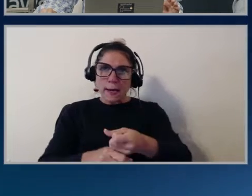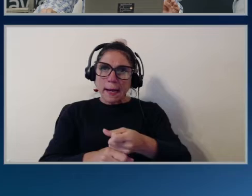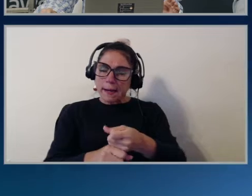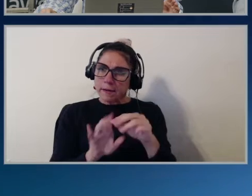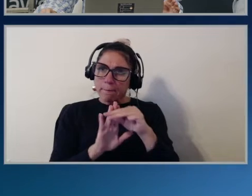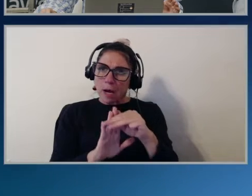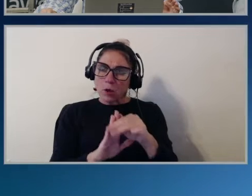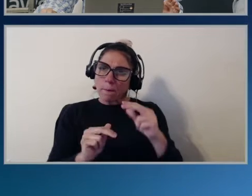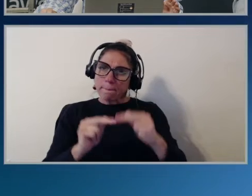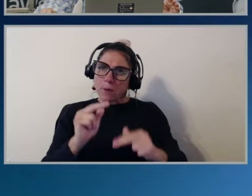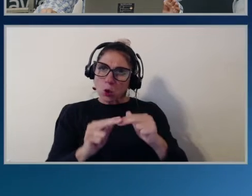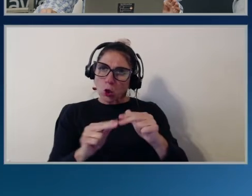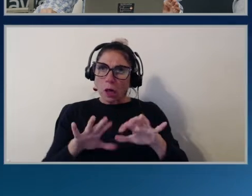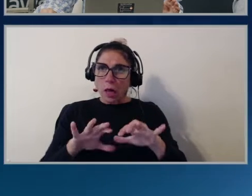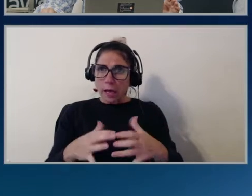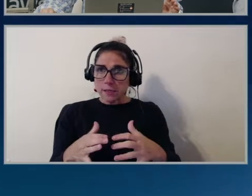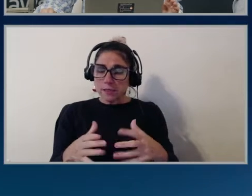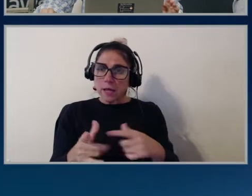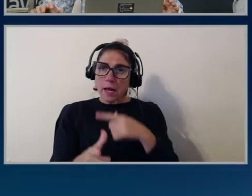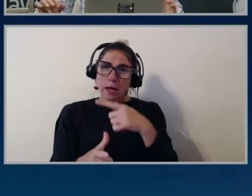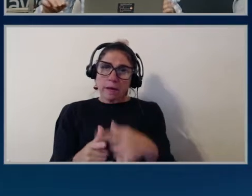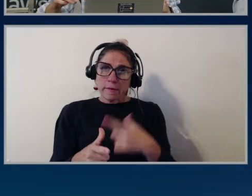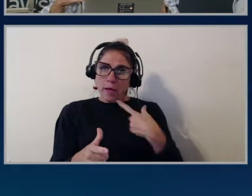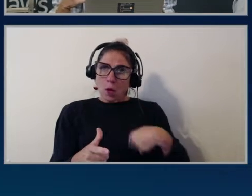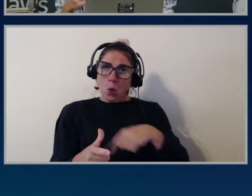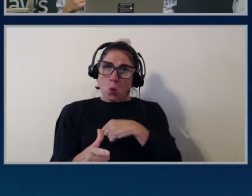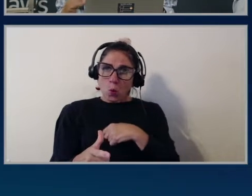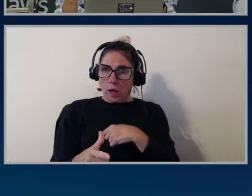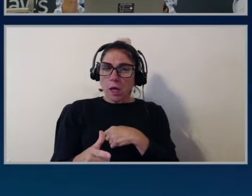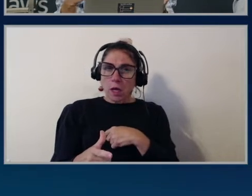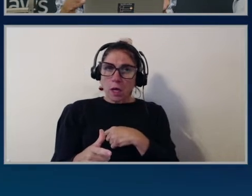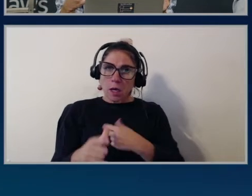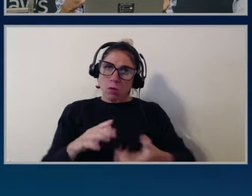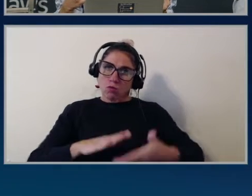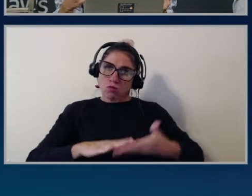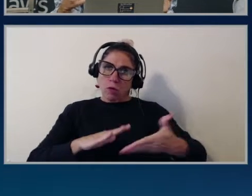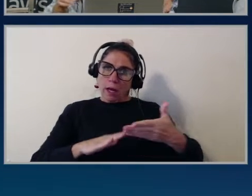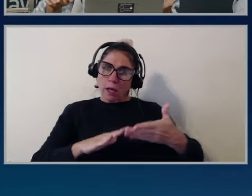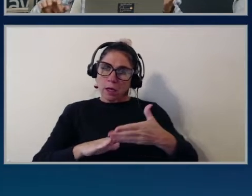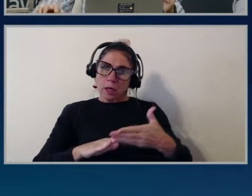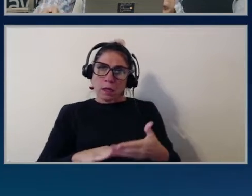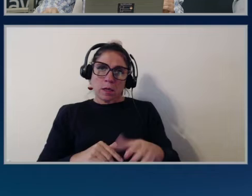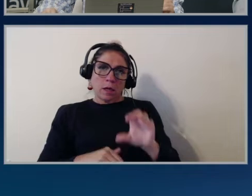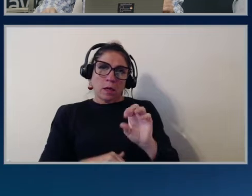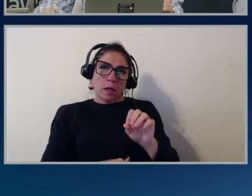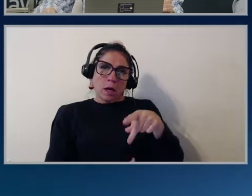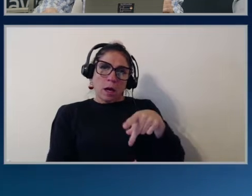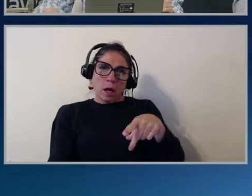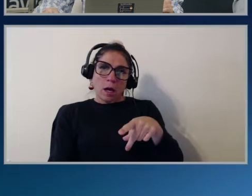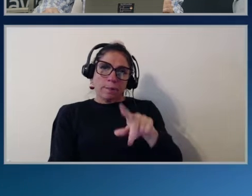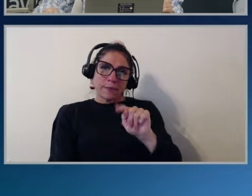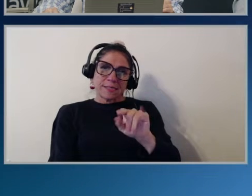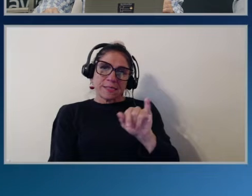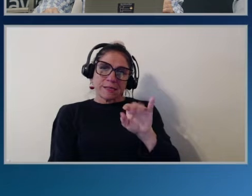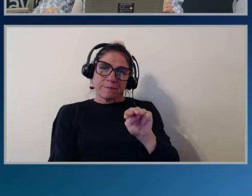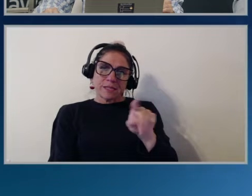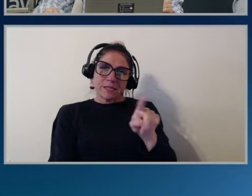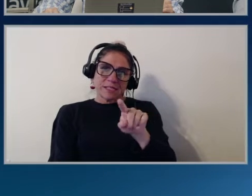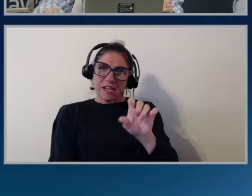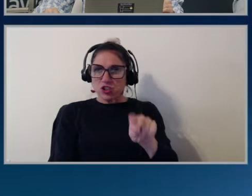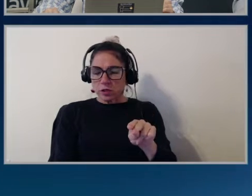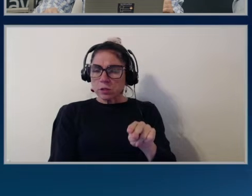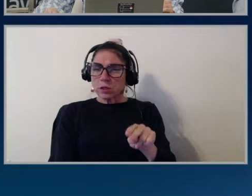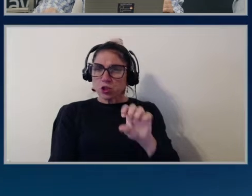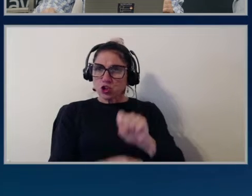class, and then we just run our optimization job. And in this optimization job, the